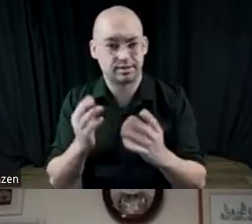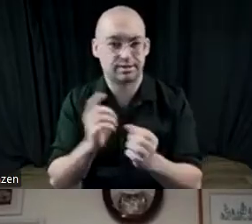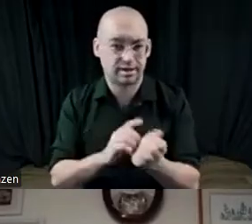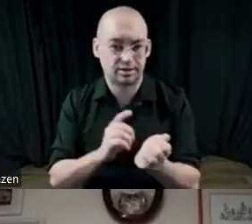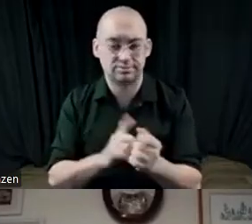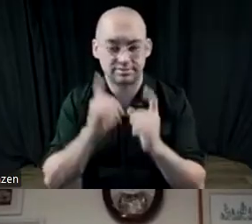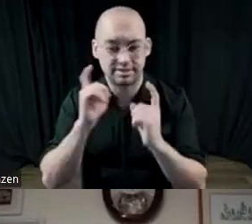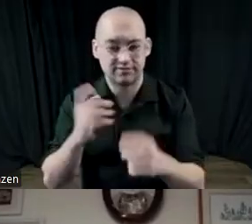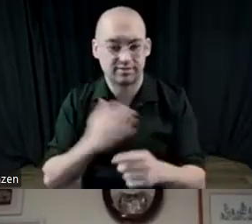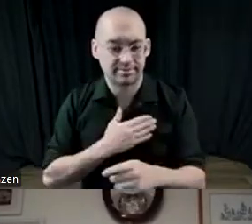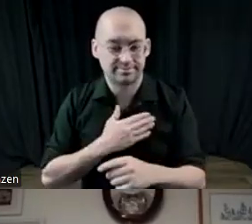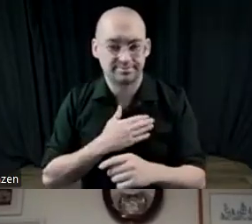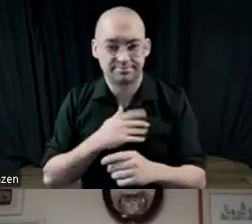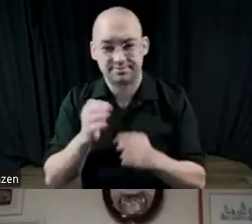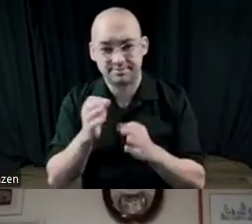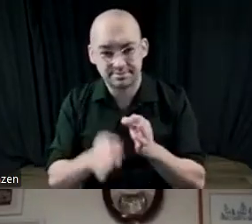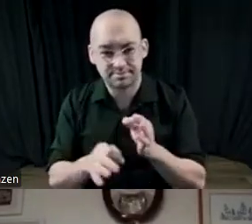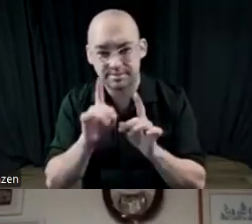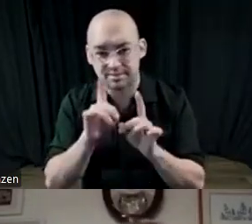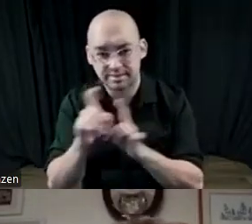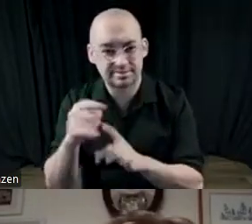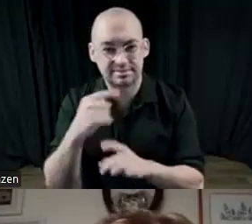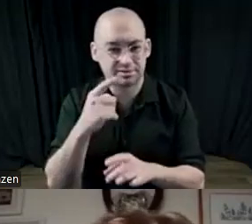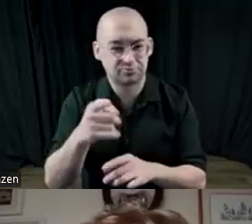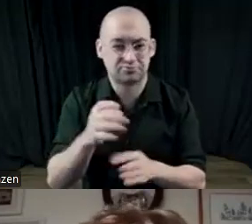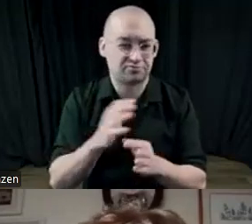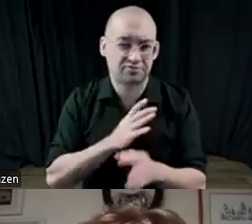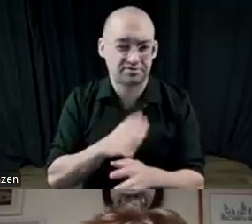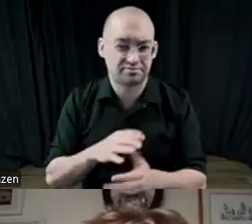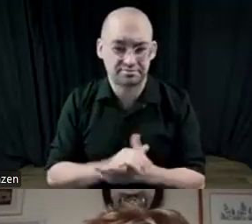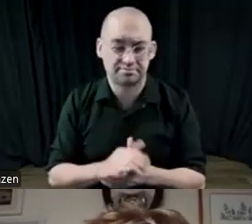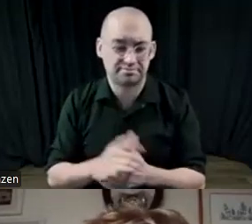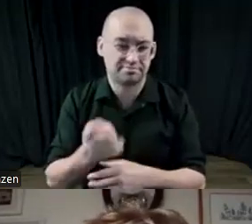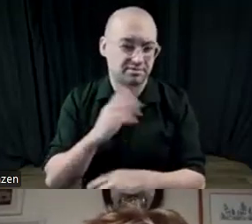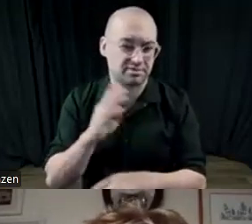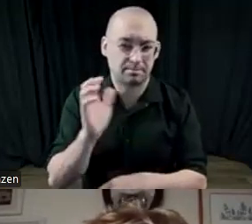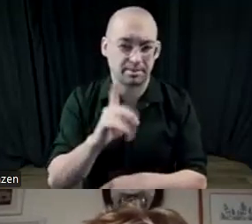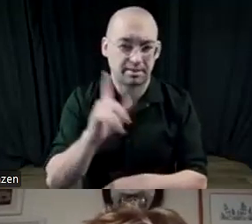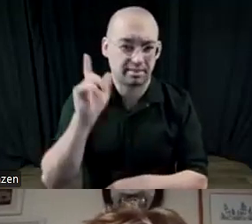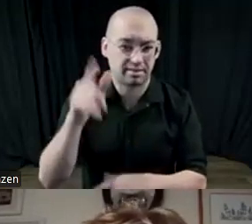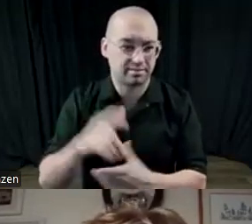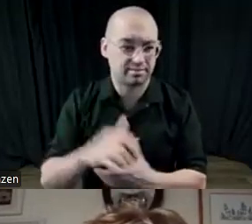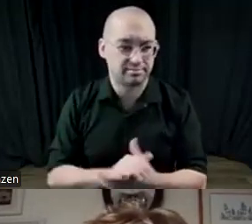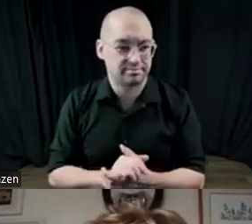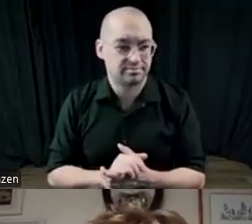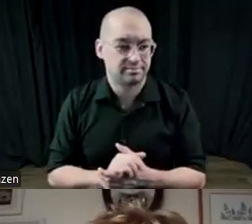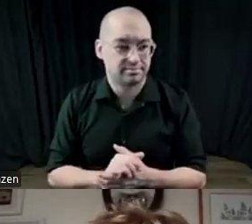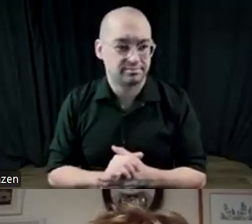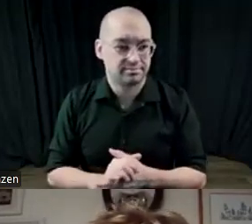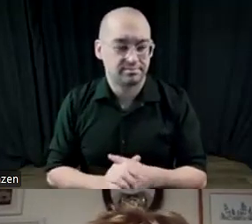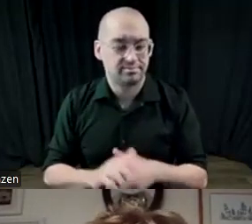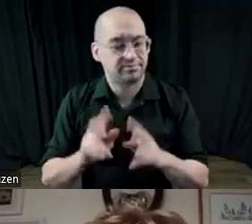a simple test and said, you're fine, come back later. And so I think it's very, very